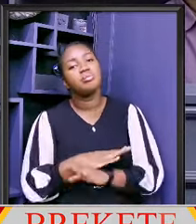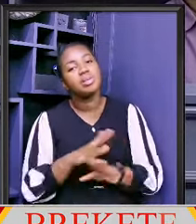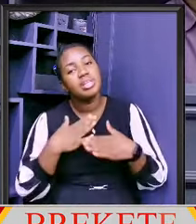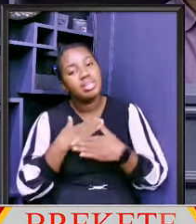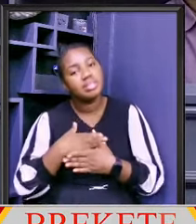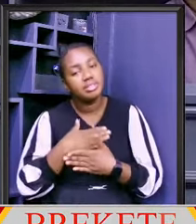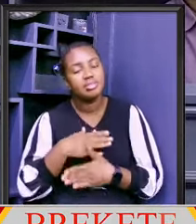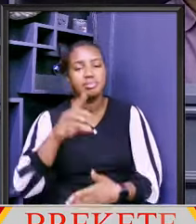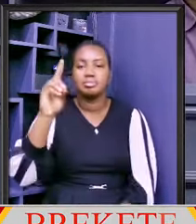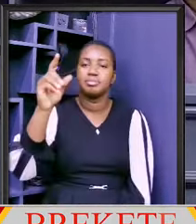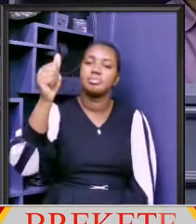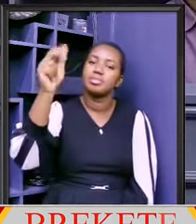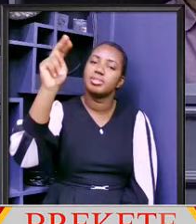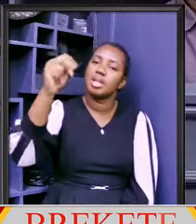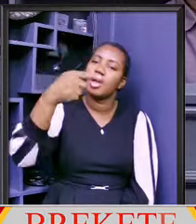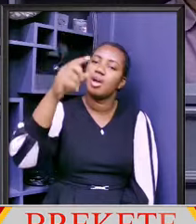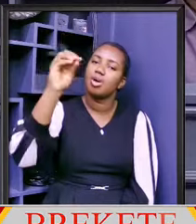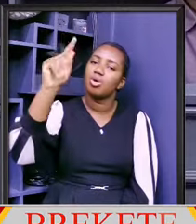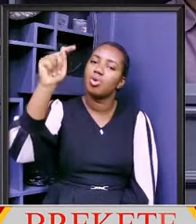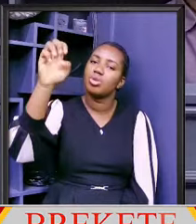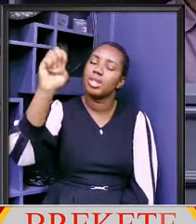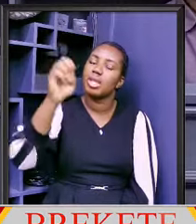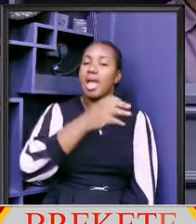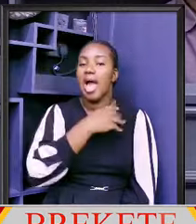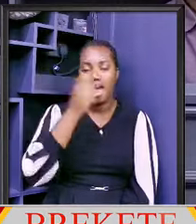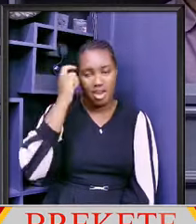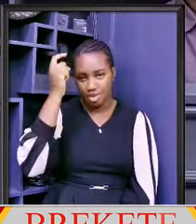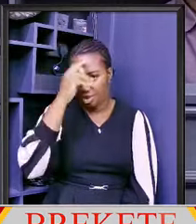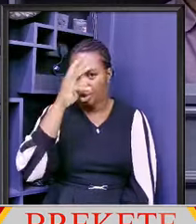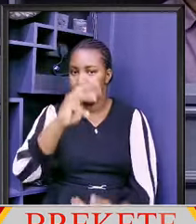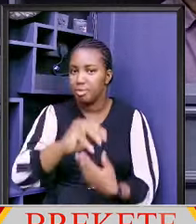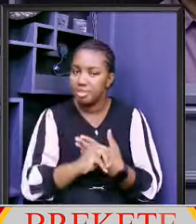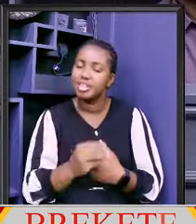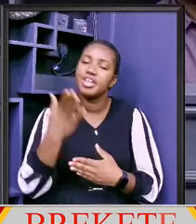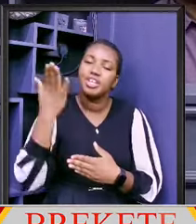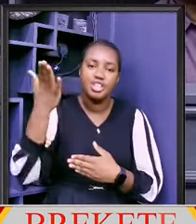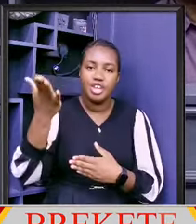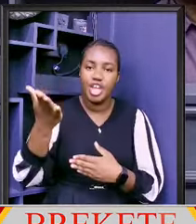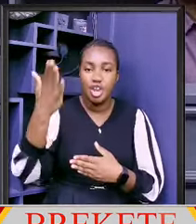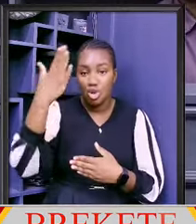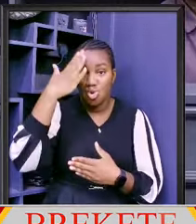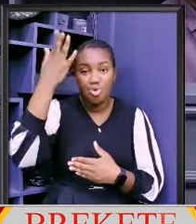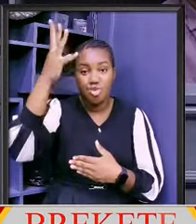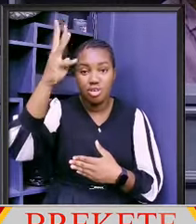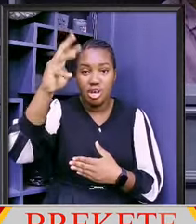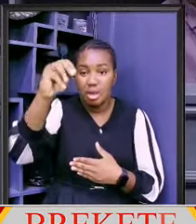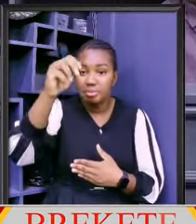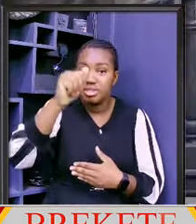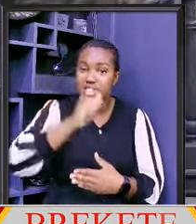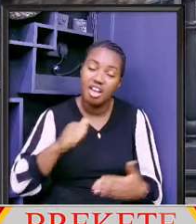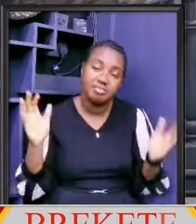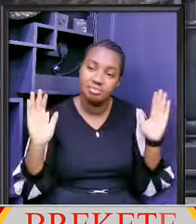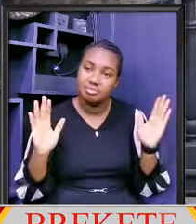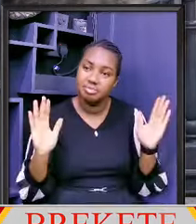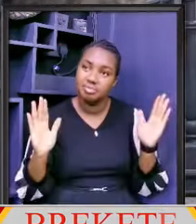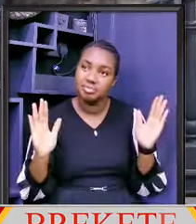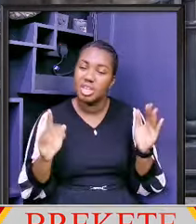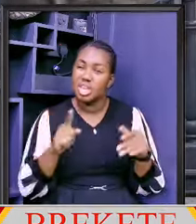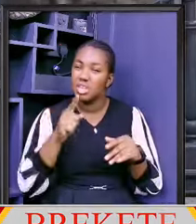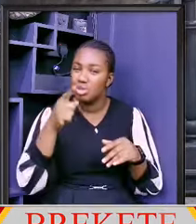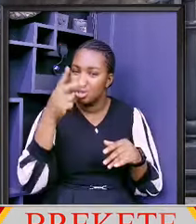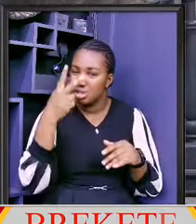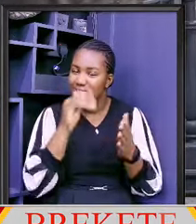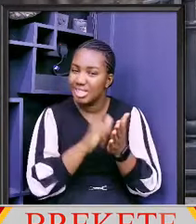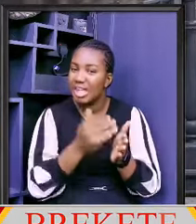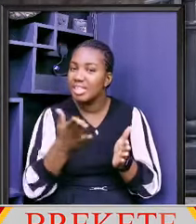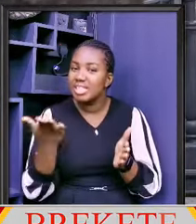Okay, then get the If it be said that thing, they just want for politics sake, for